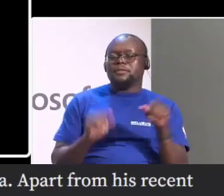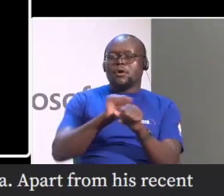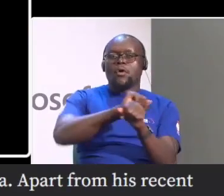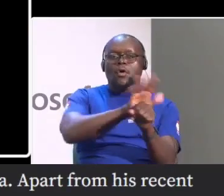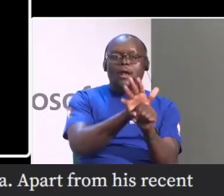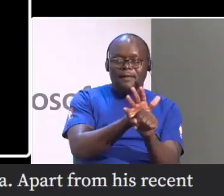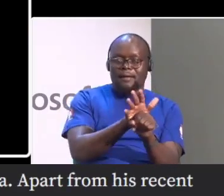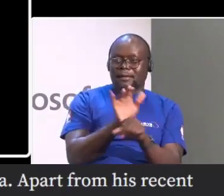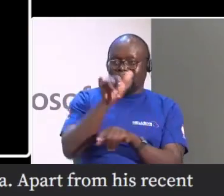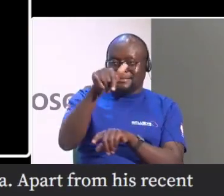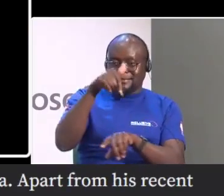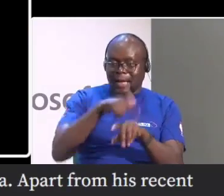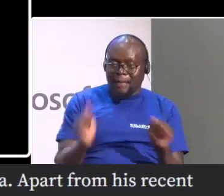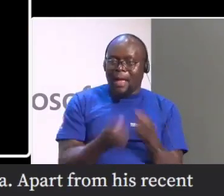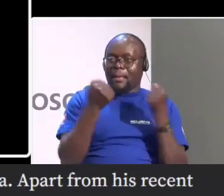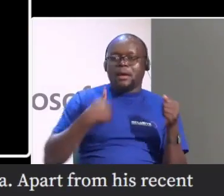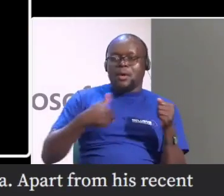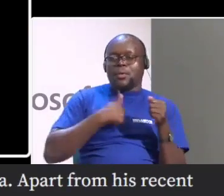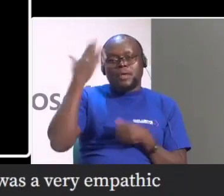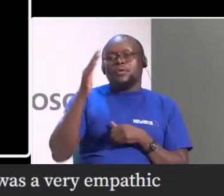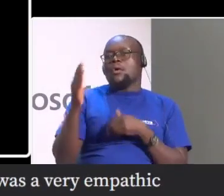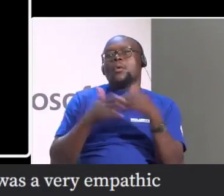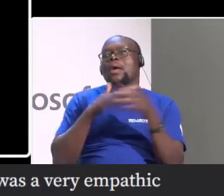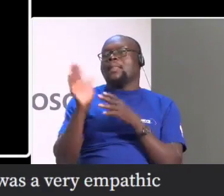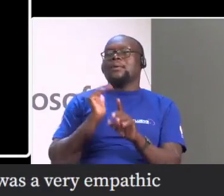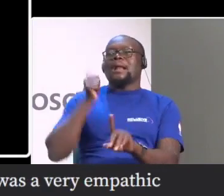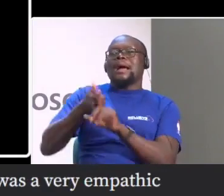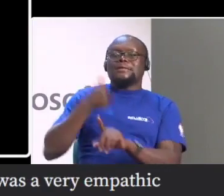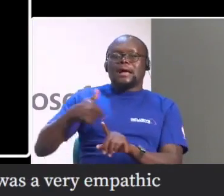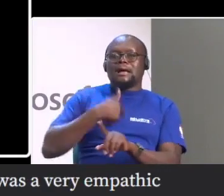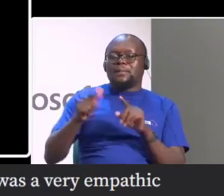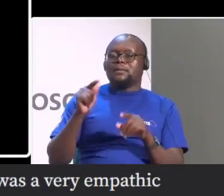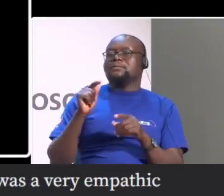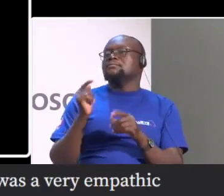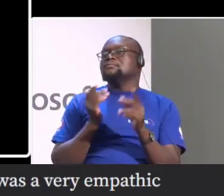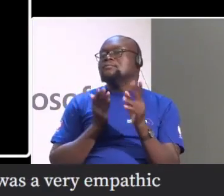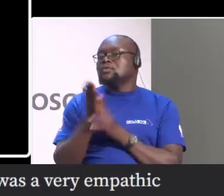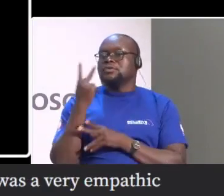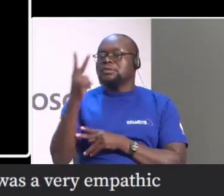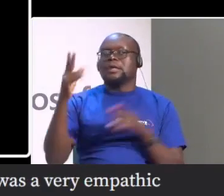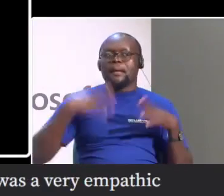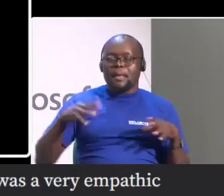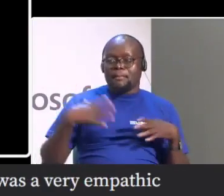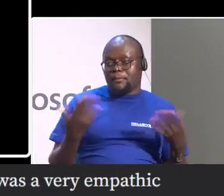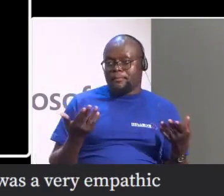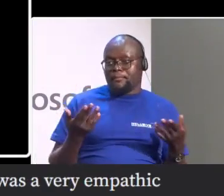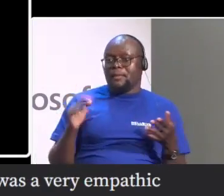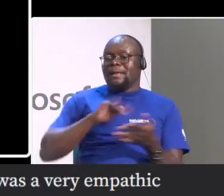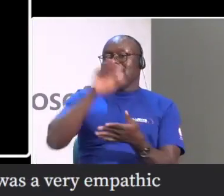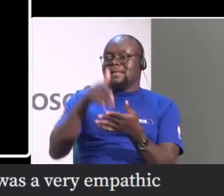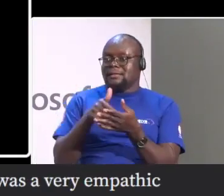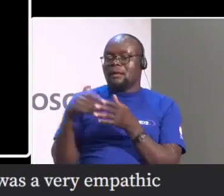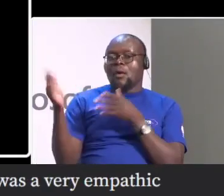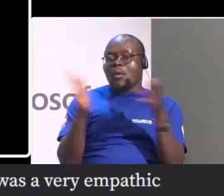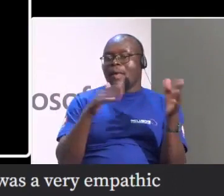coronavirus. When that hit, we didn't know if you could catch it over Zoom. Could you catch it by looking at people? In the center is a weather